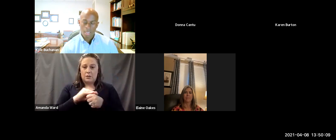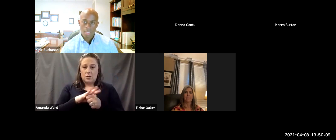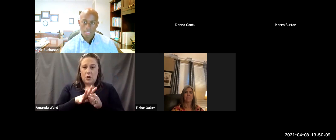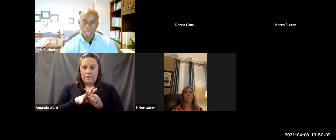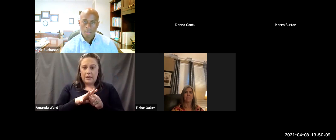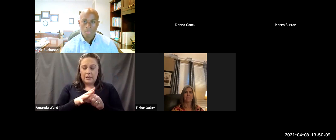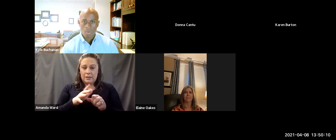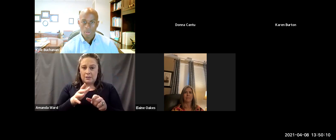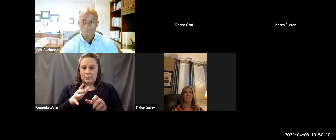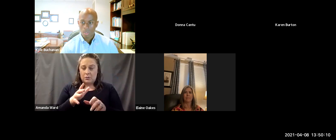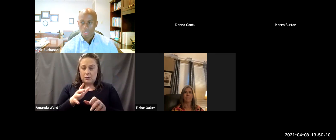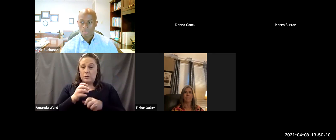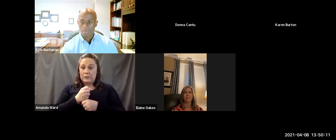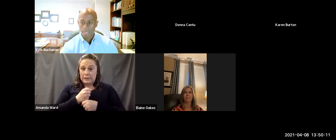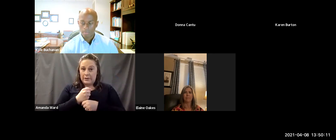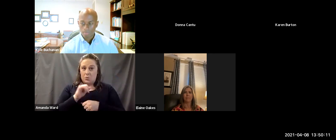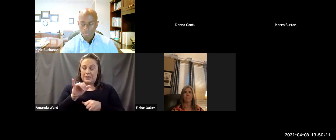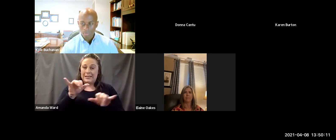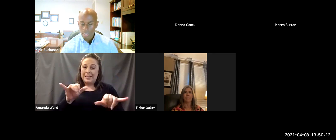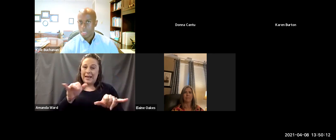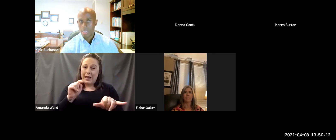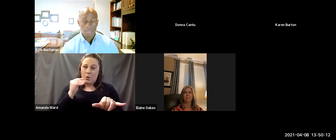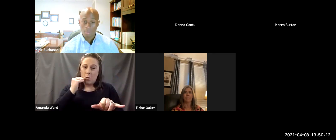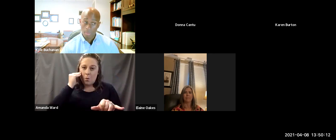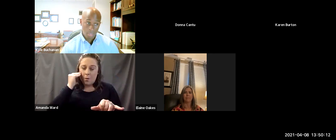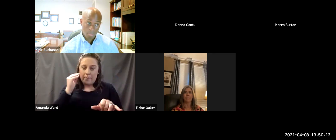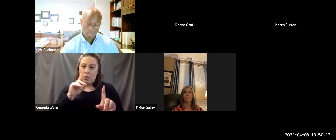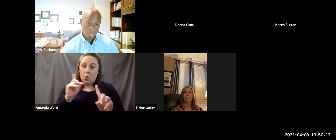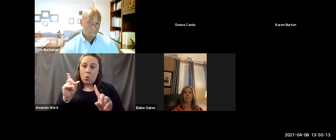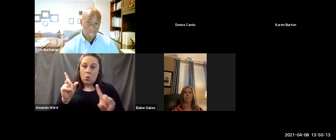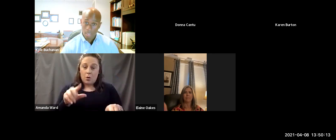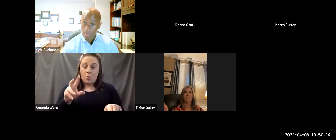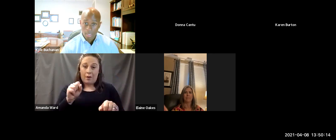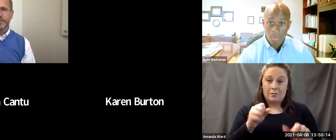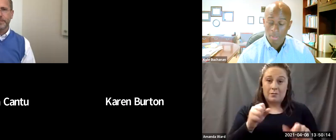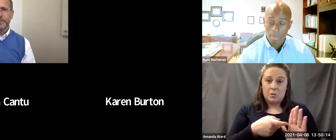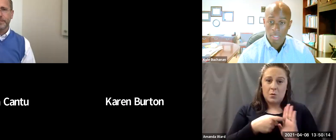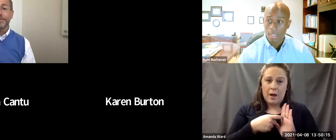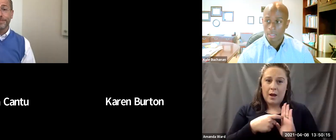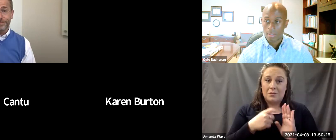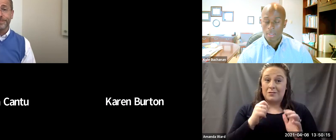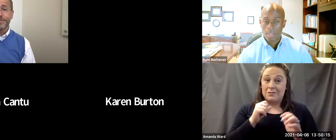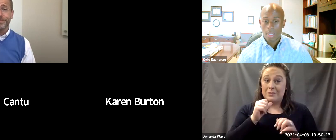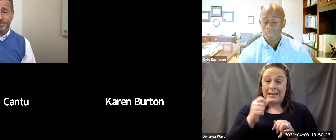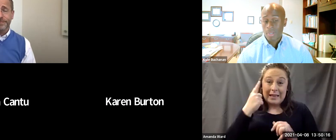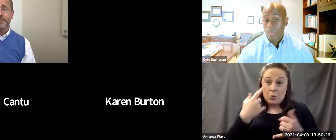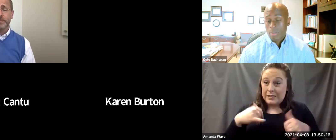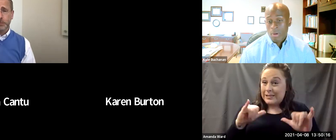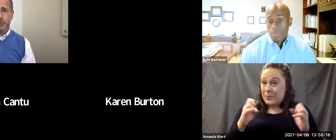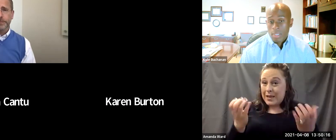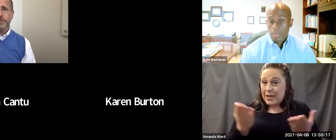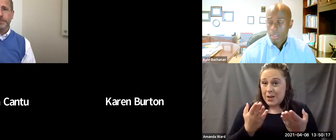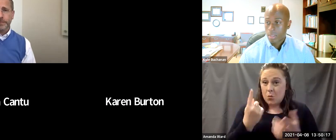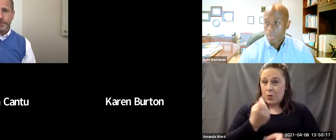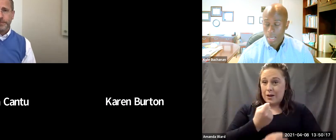mandate and the stay-at-home order were implemented. Never thought we'd be still here in almost a year, but it worked,